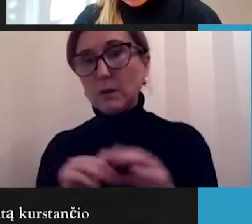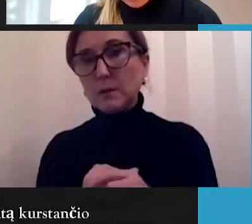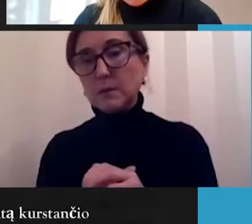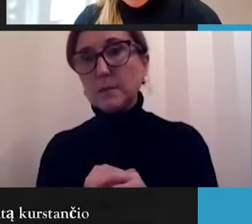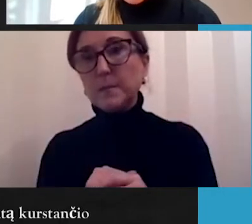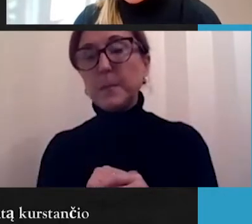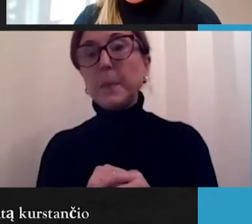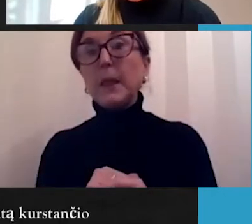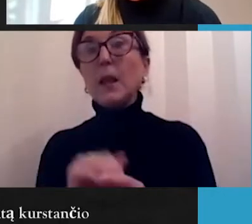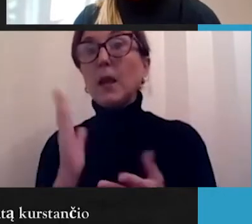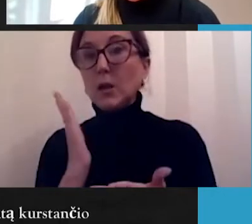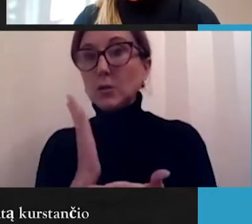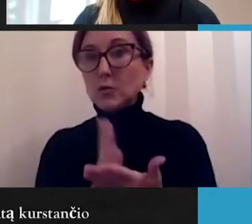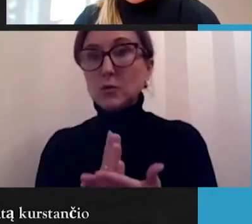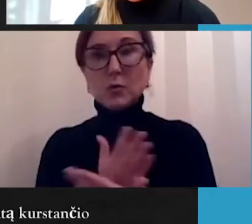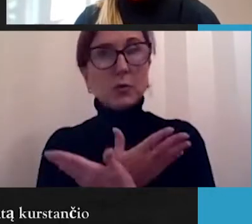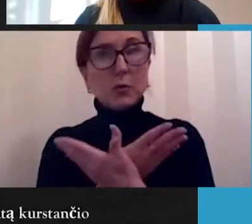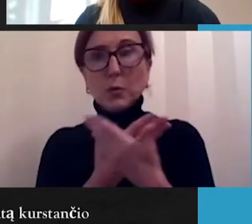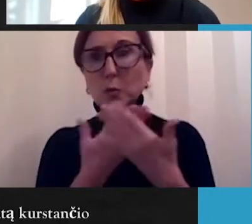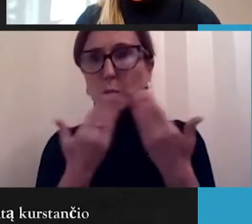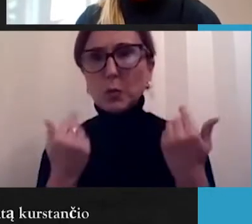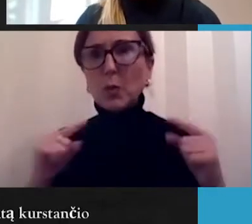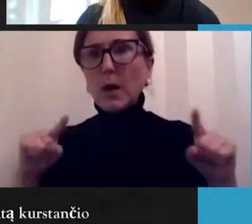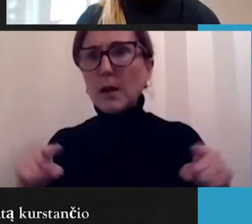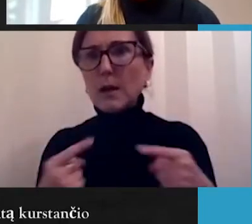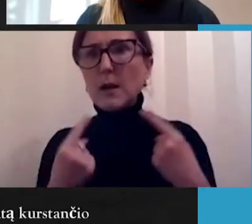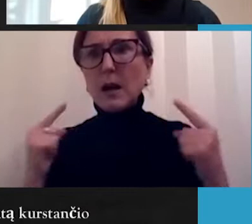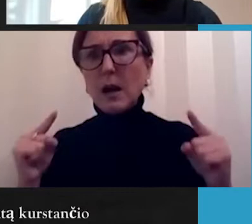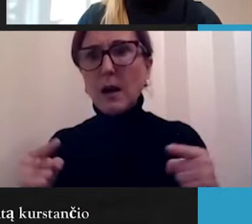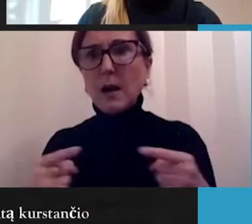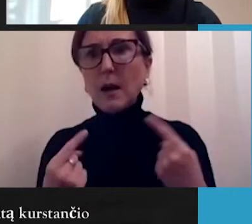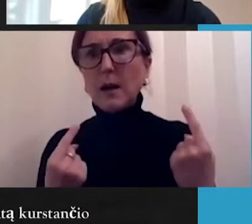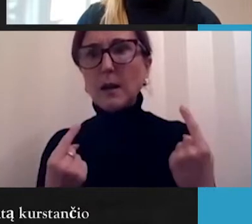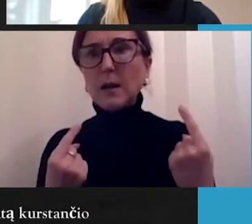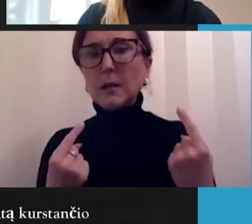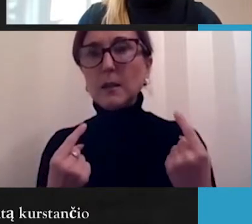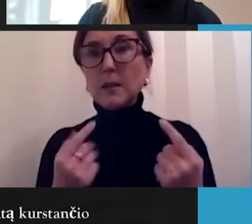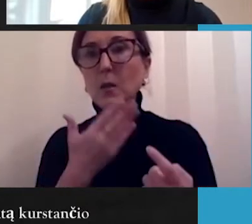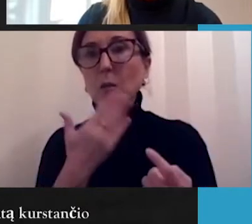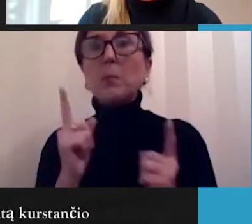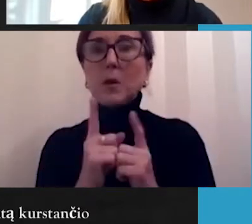consistency shouldn't be applied, because it is clear that this criminal offense poses danger.